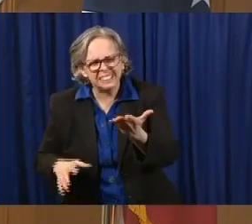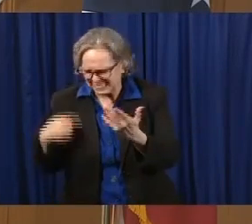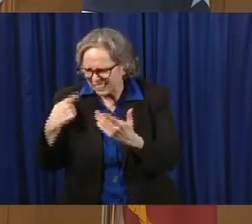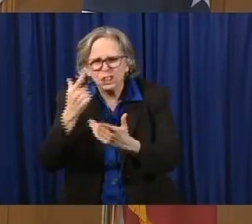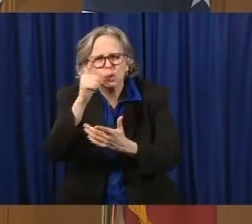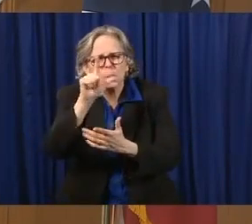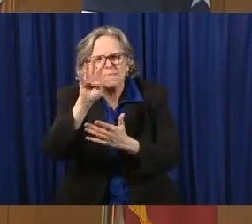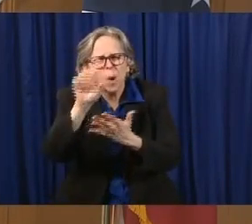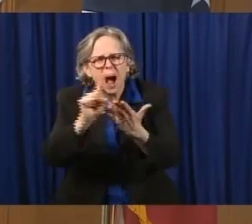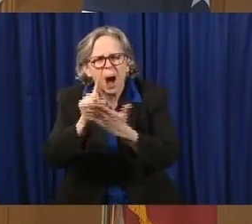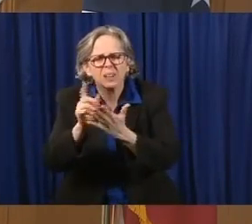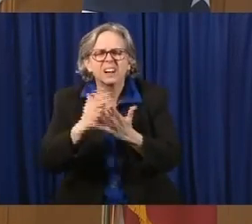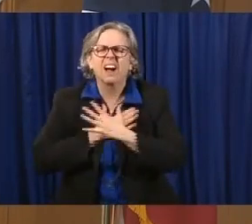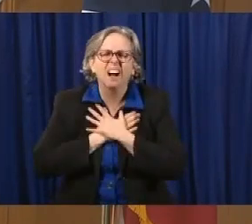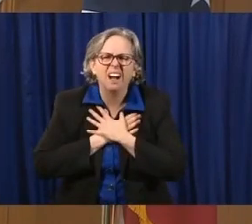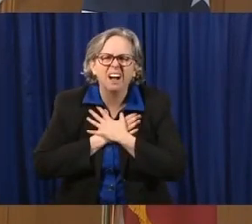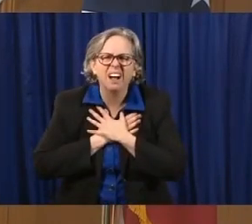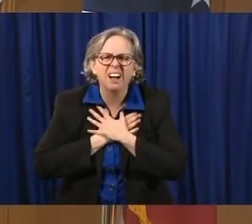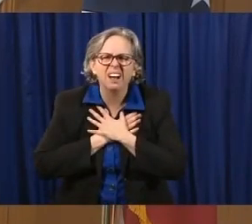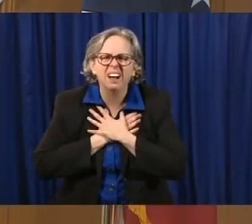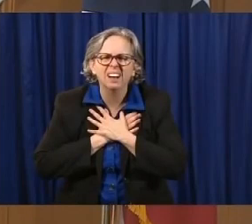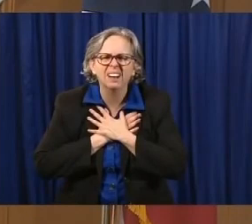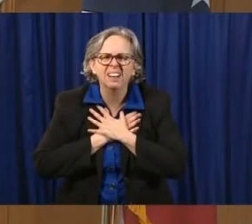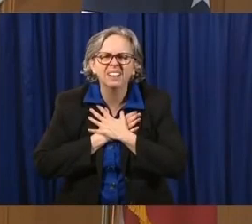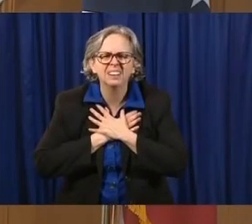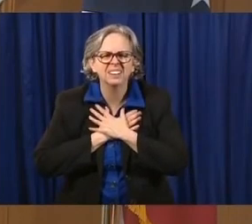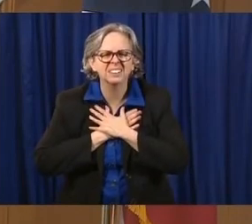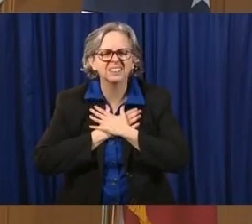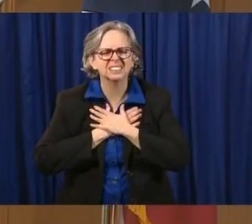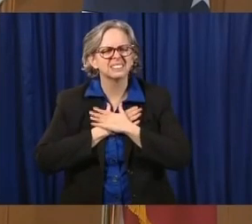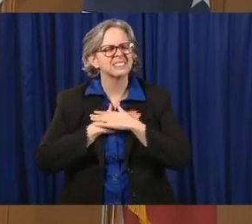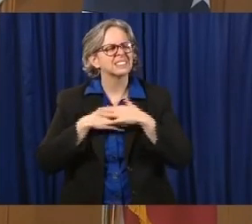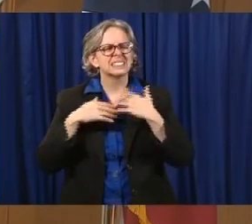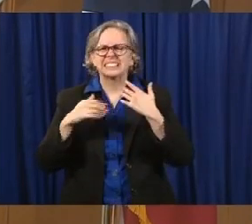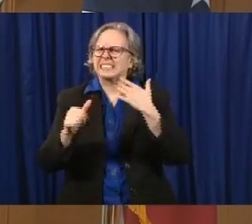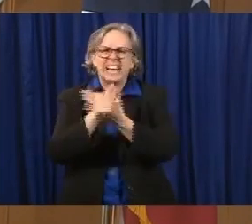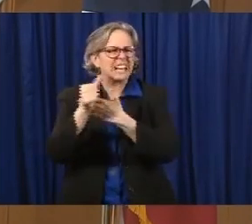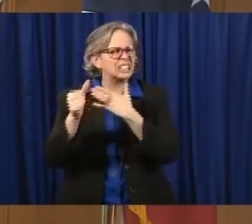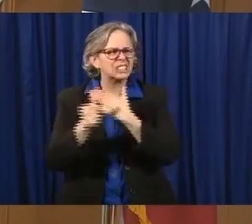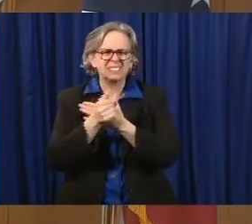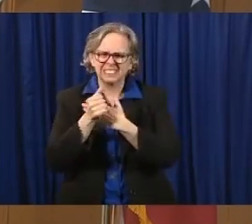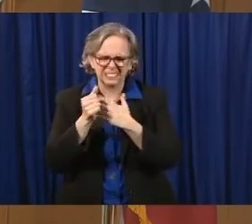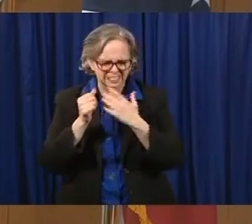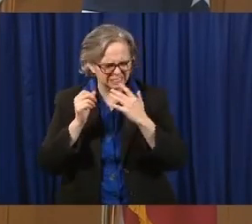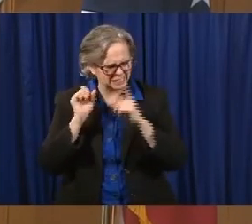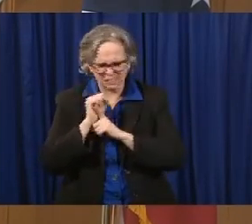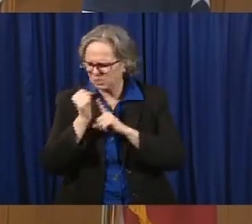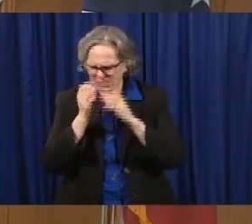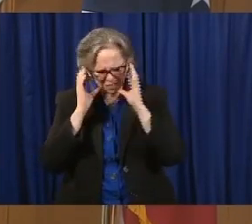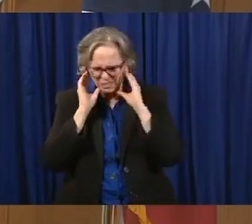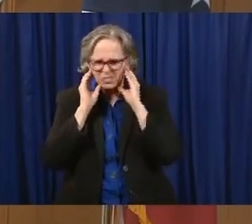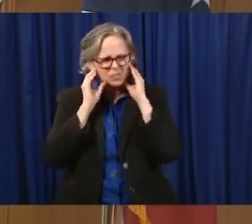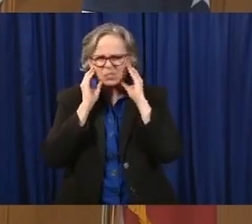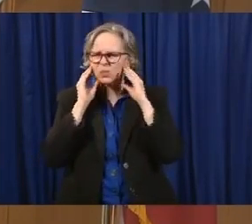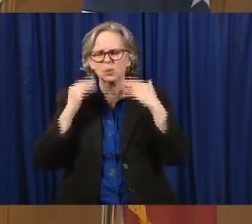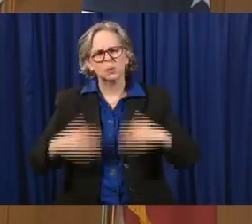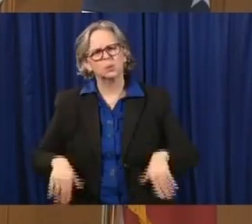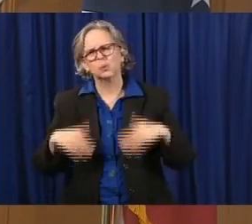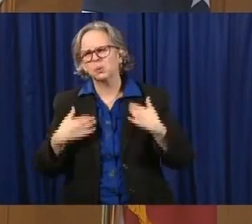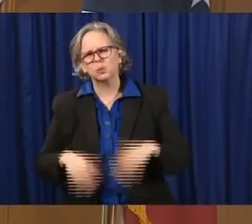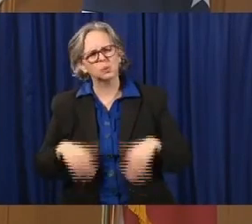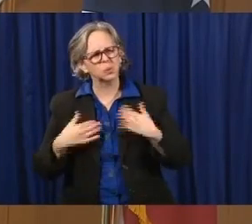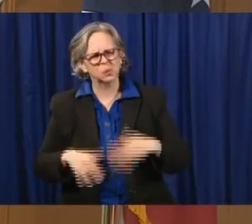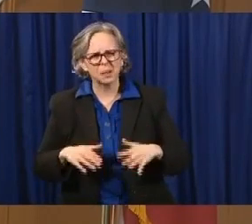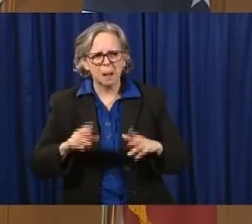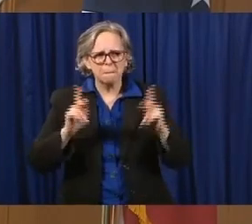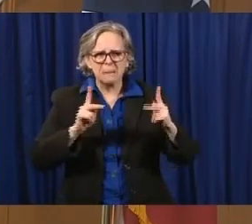So this is a very, very dangerous situation. I still have people who send me emails who say